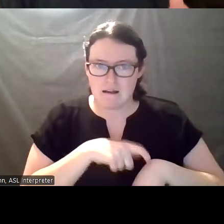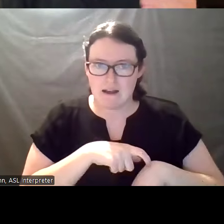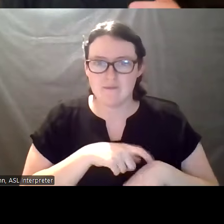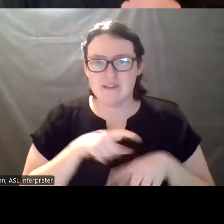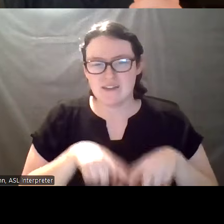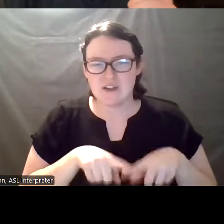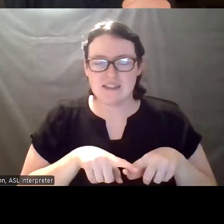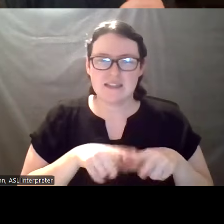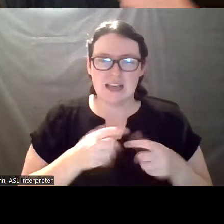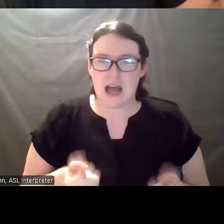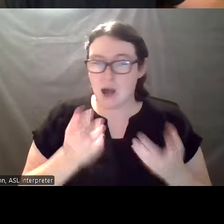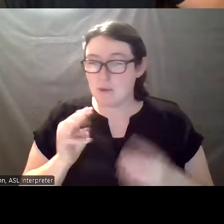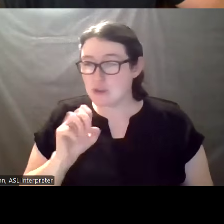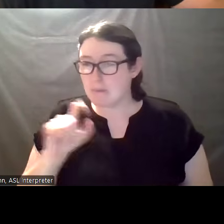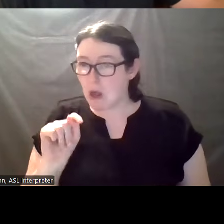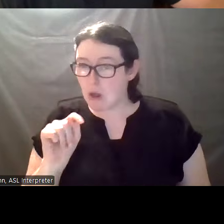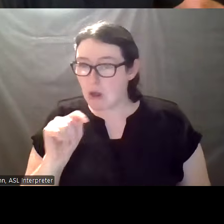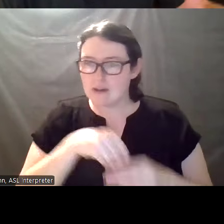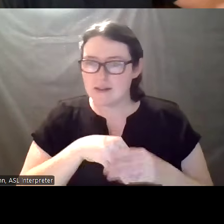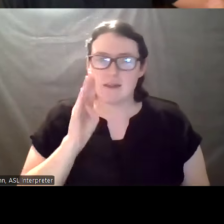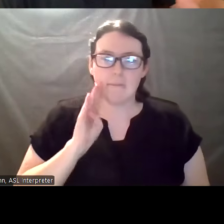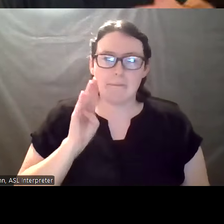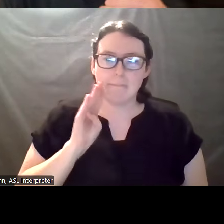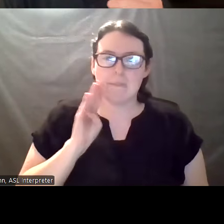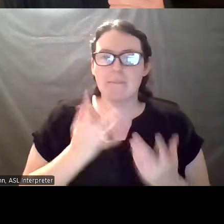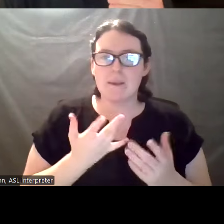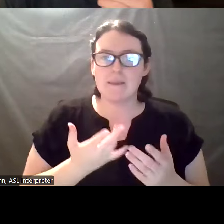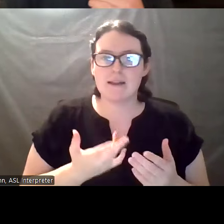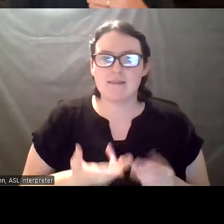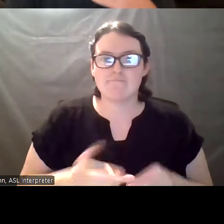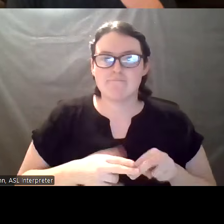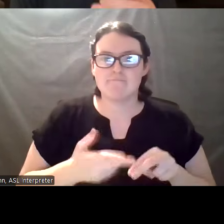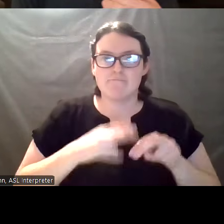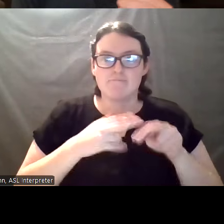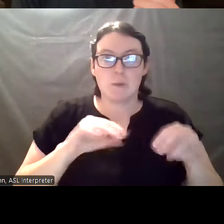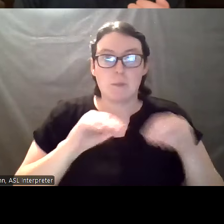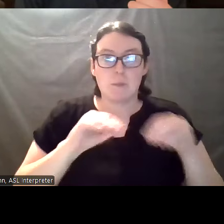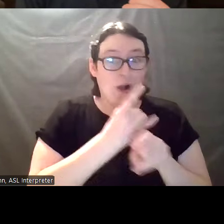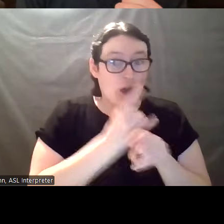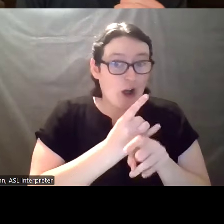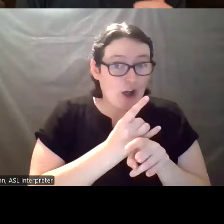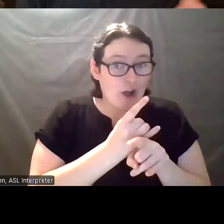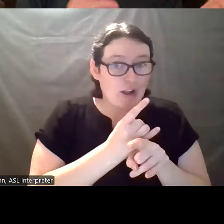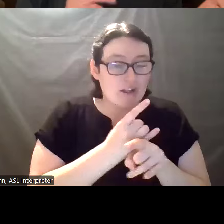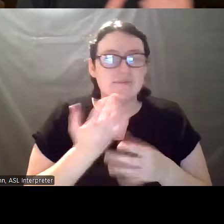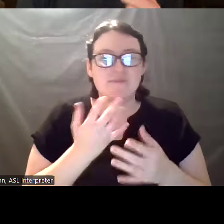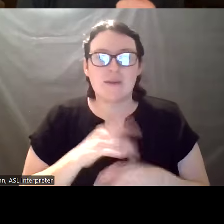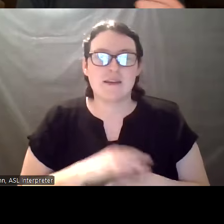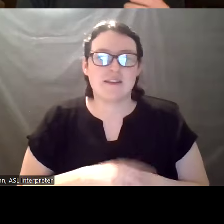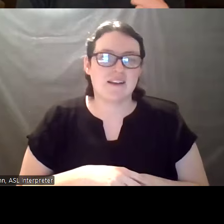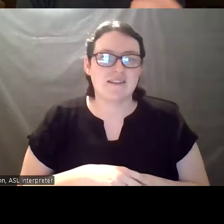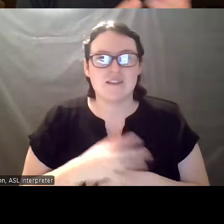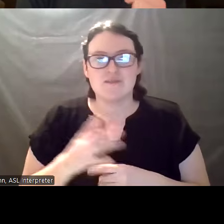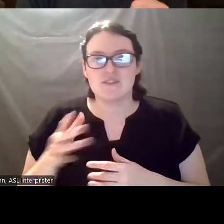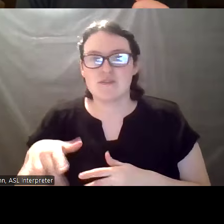on the malt content of the beer. So probably a rate higher and higher in alcohol content. Maybe something similar in the Ur 3 period where we had